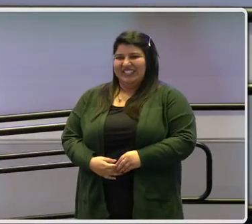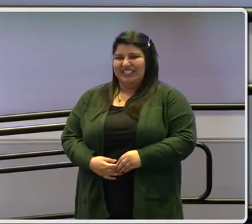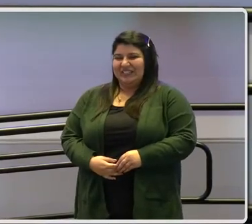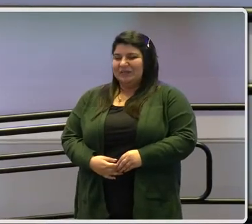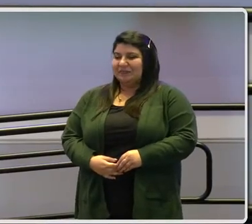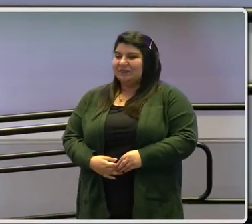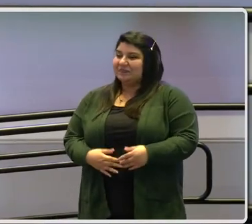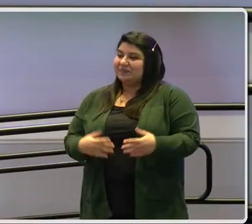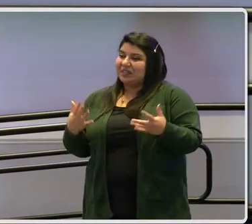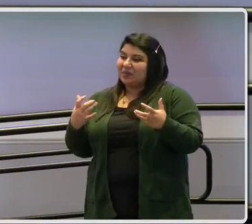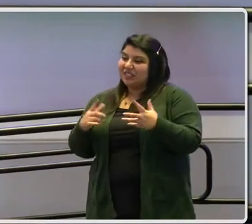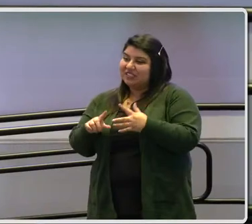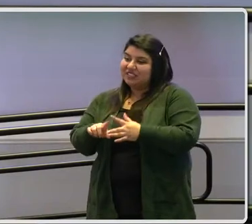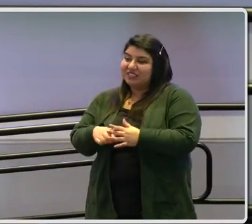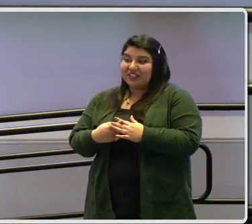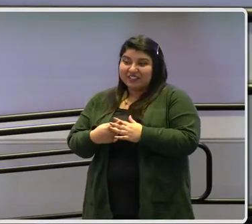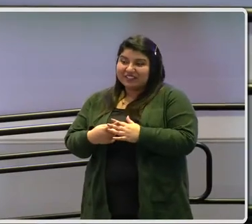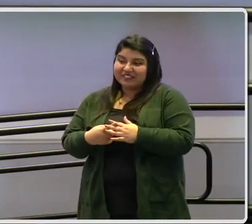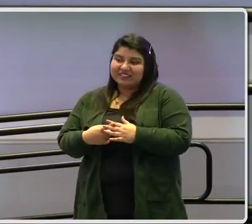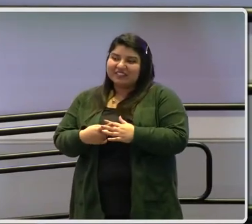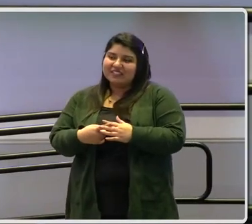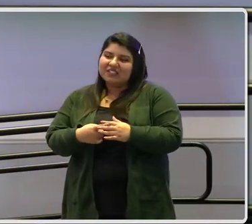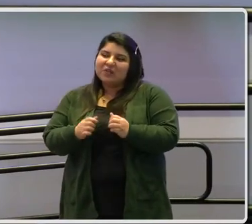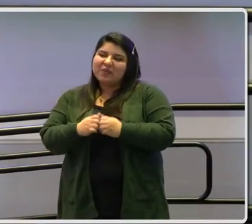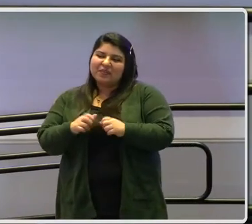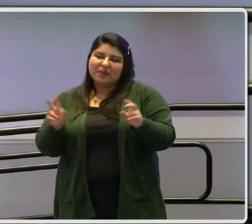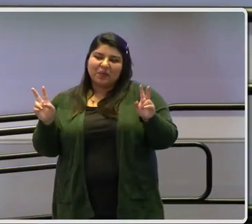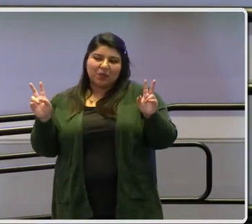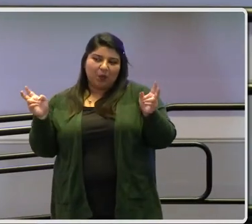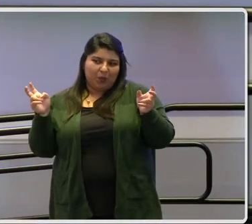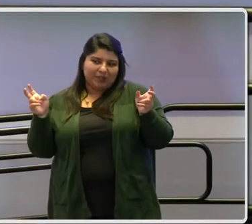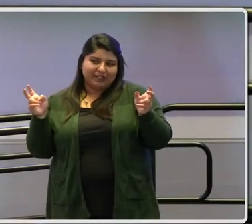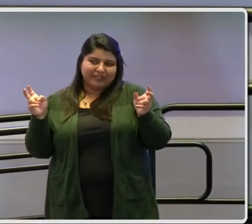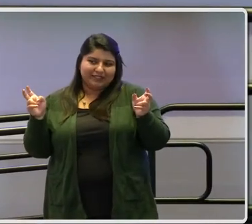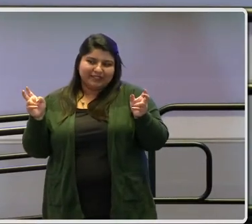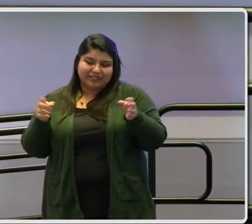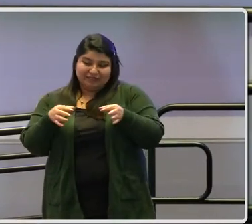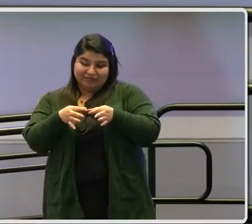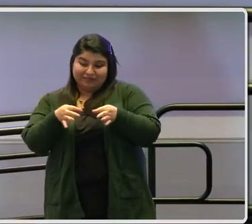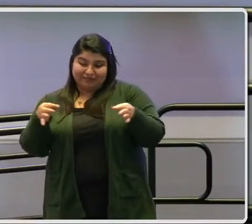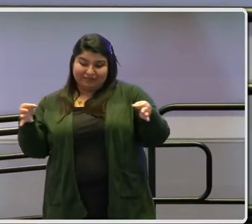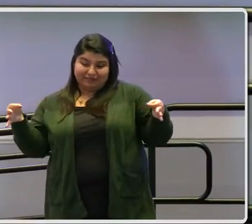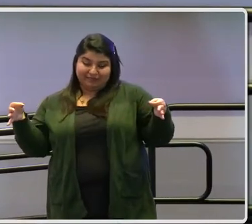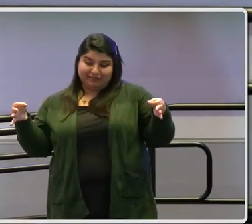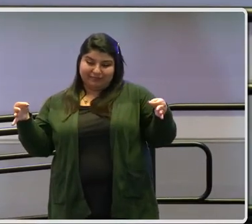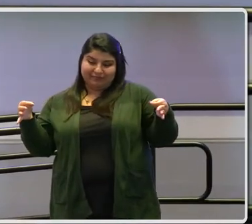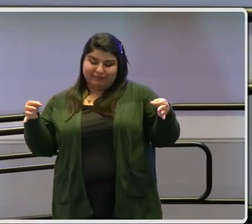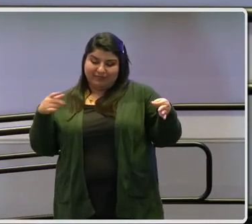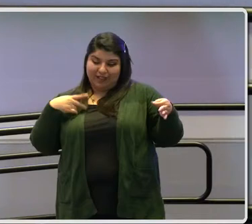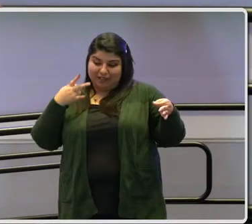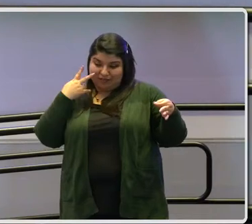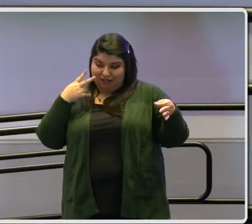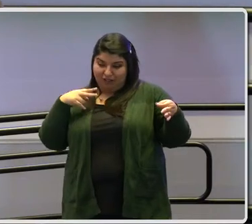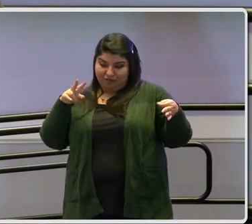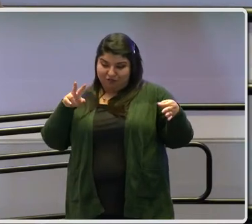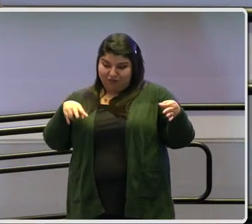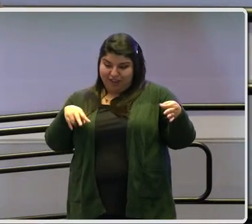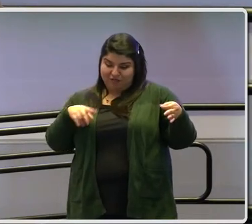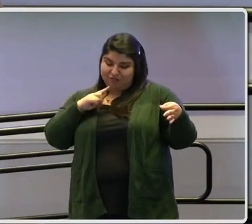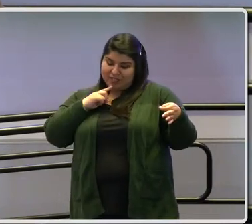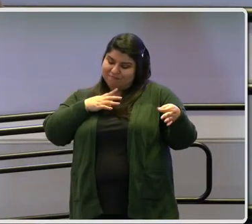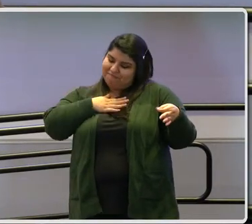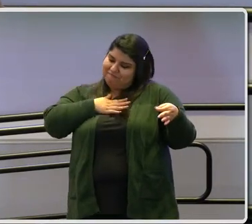I want to start with a little quote, and this quote is from my